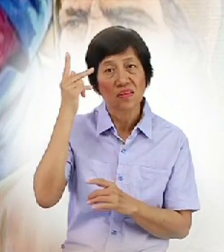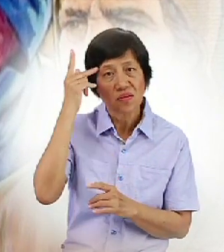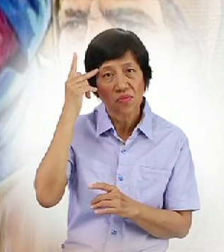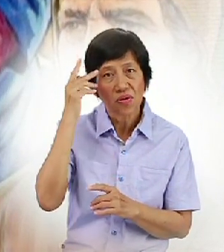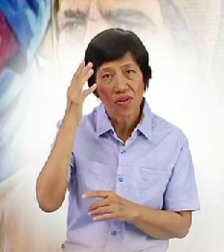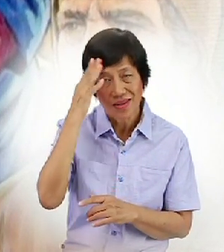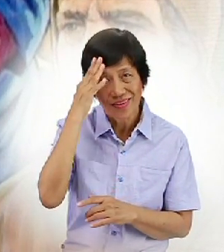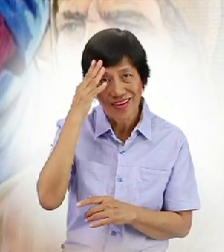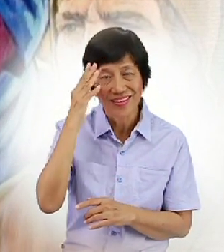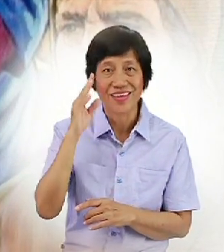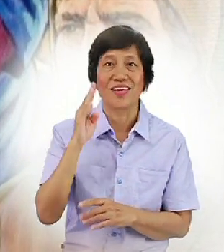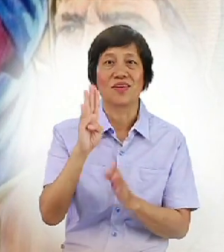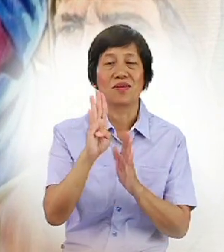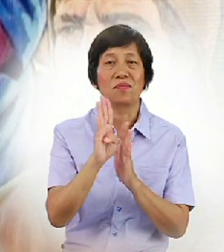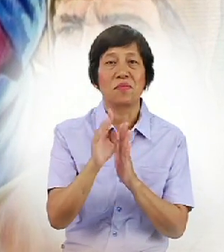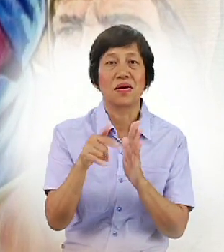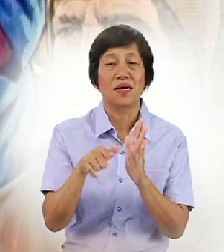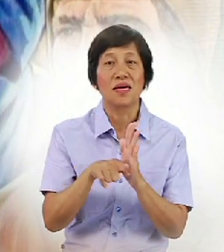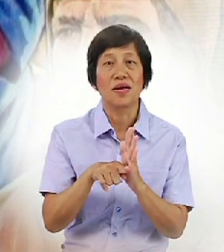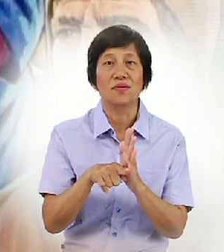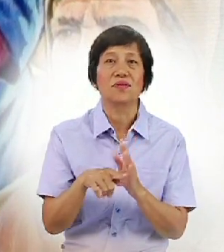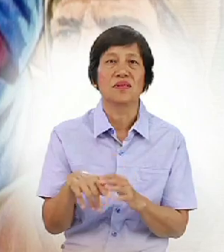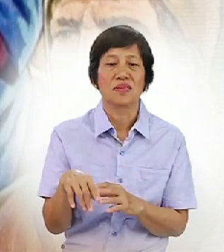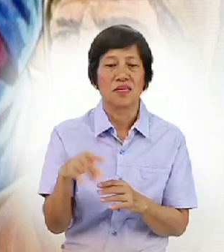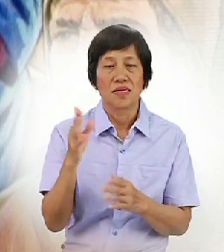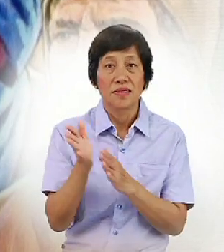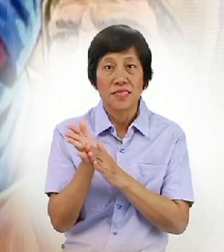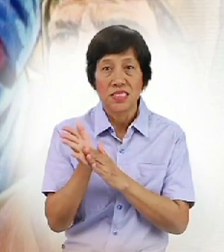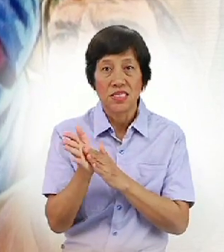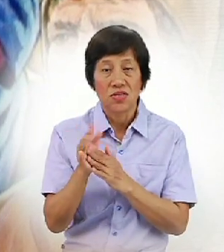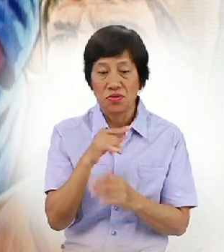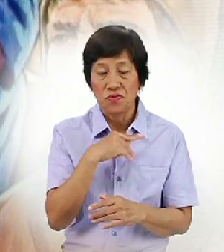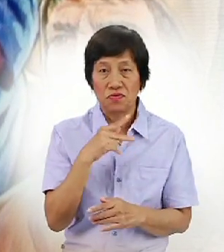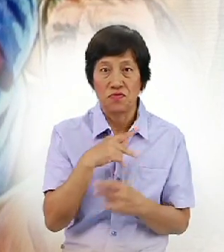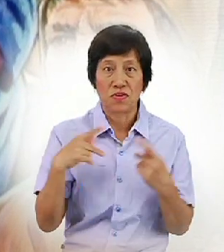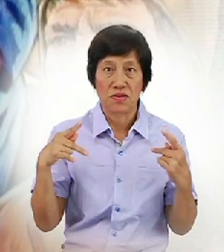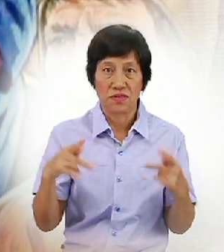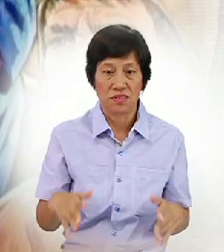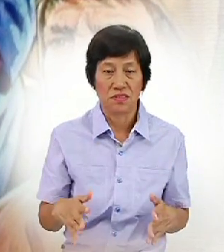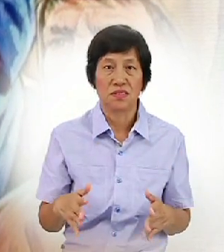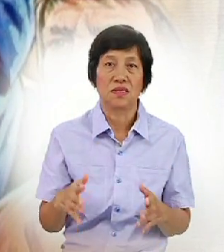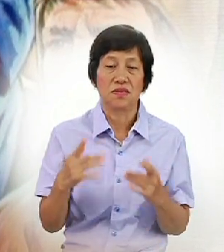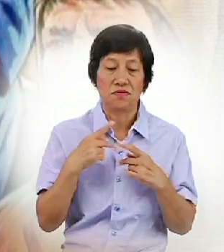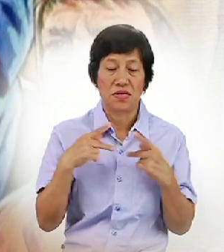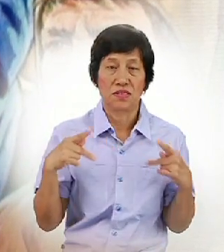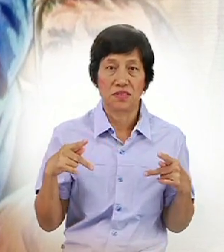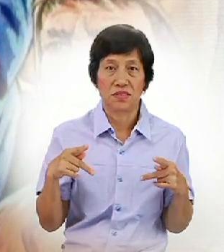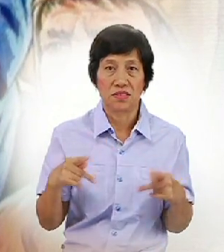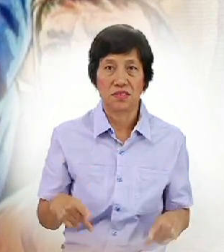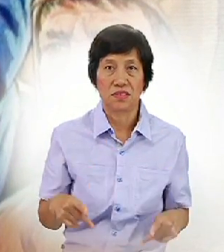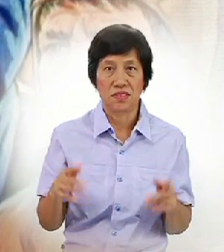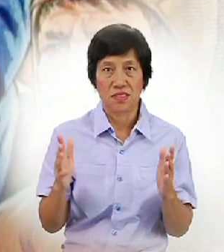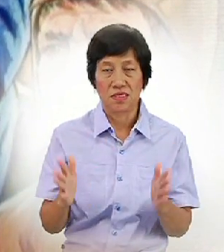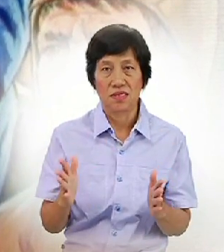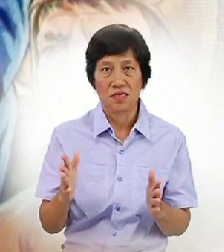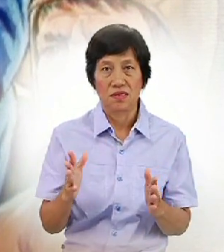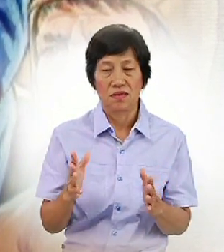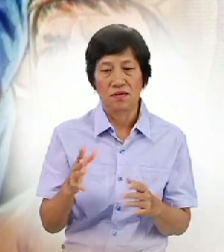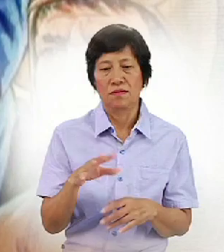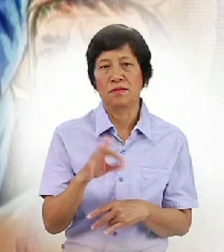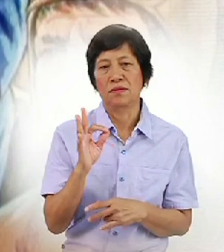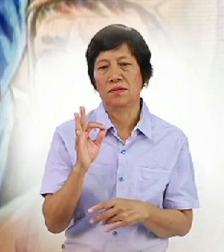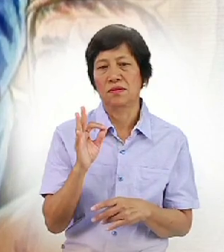background. As a zealous Pharisee, he found the movement of Jesus